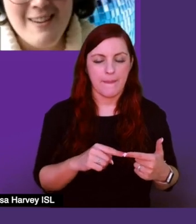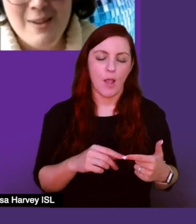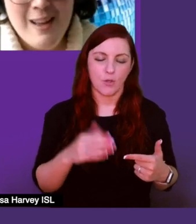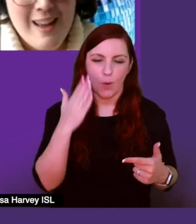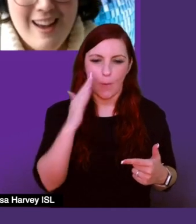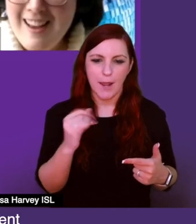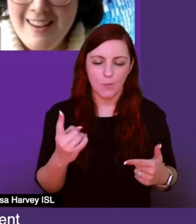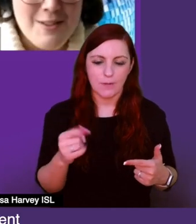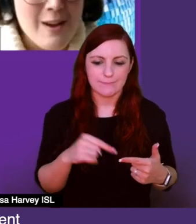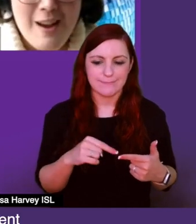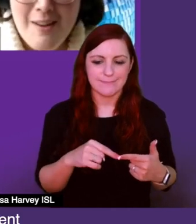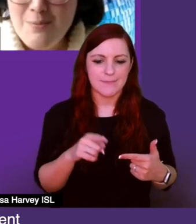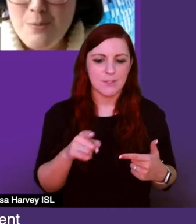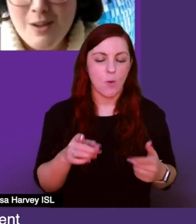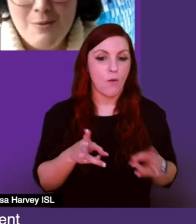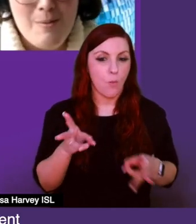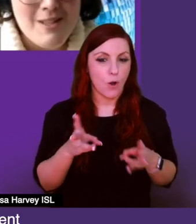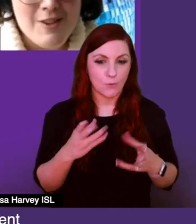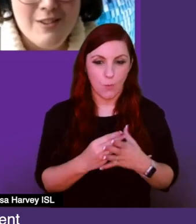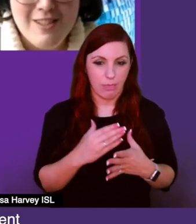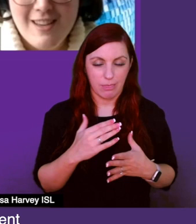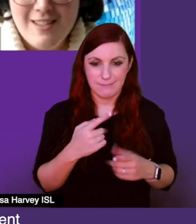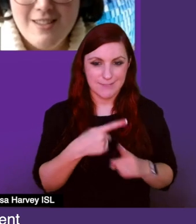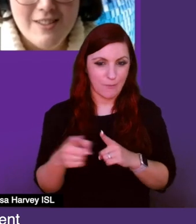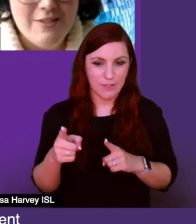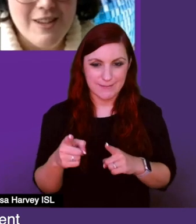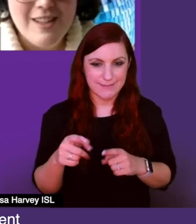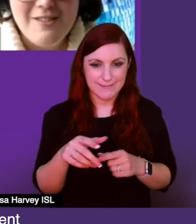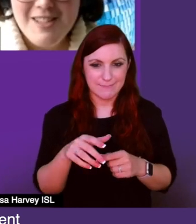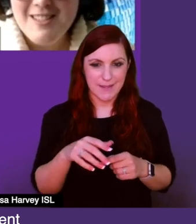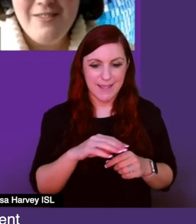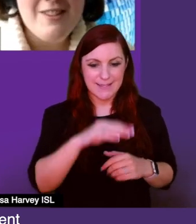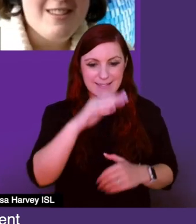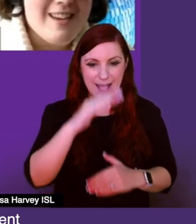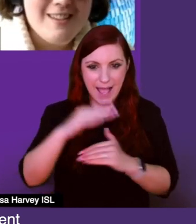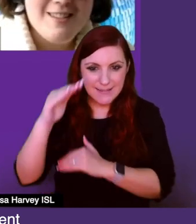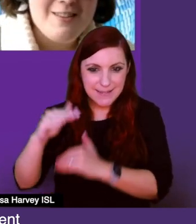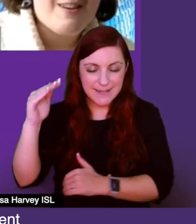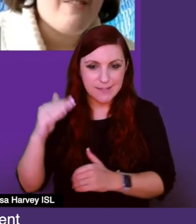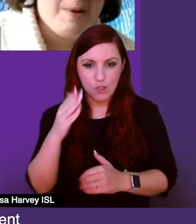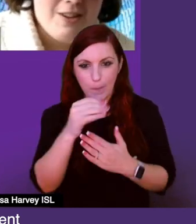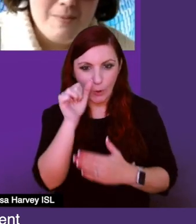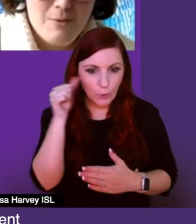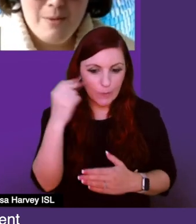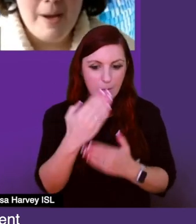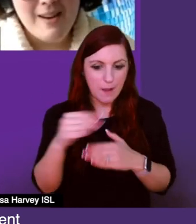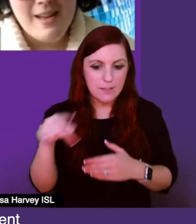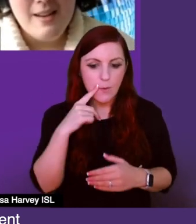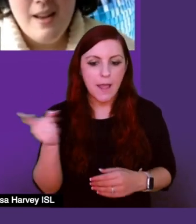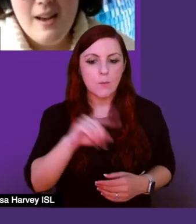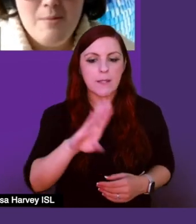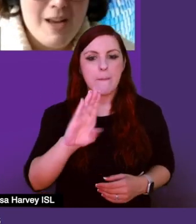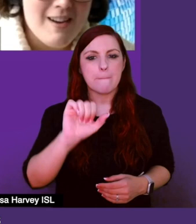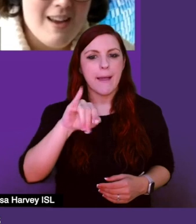next. I worked with robots of all different sizes and all different cuteness levels. So I have a picture of me with